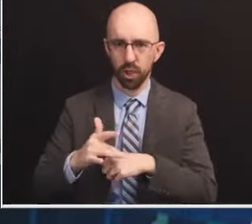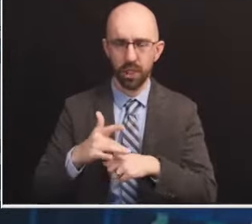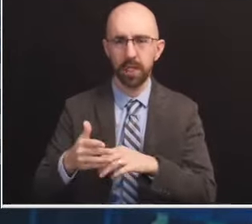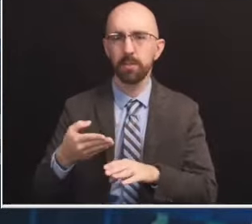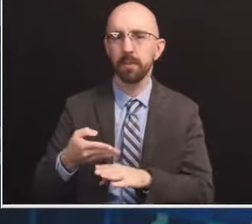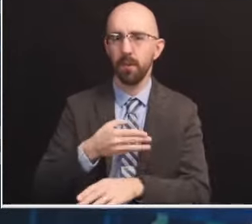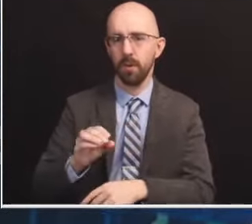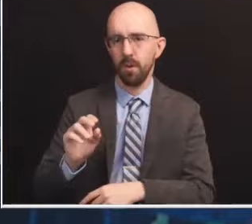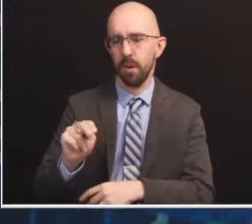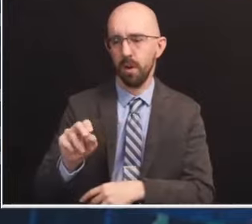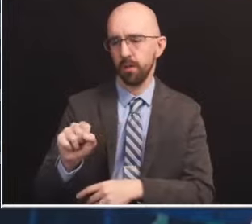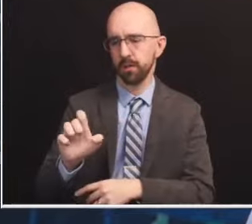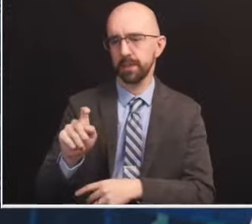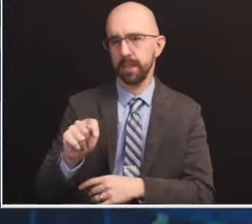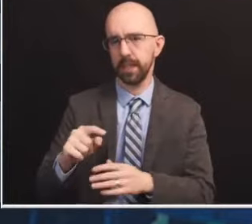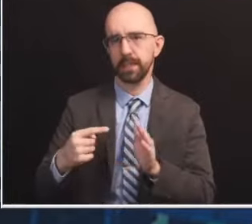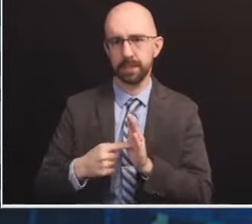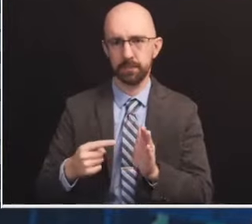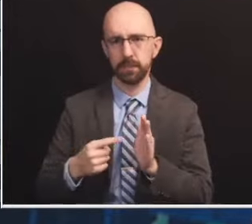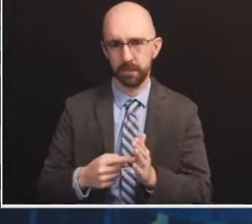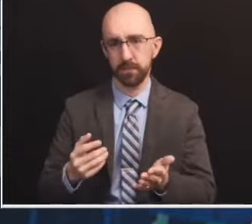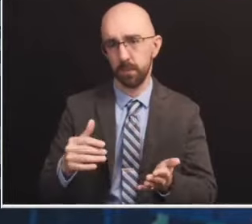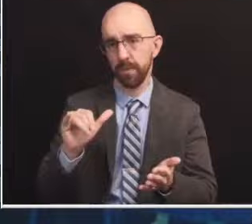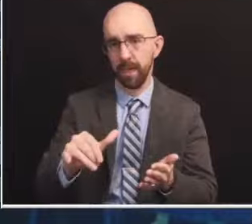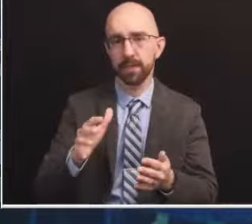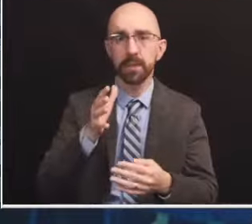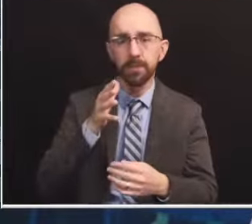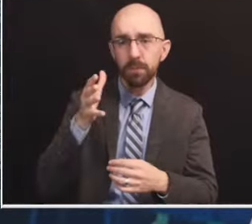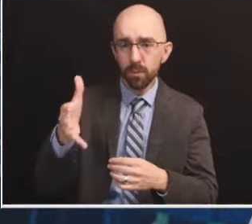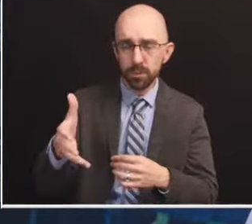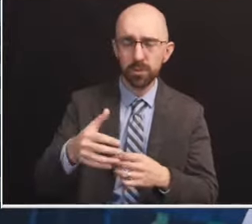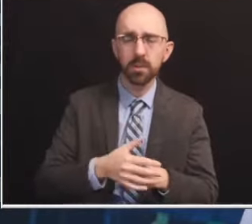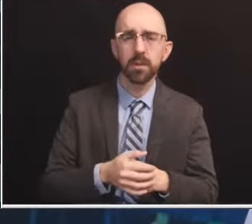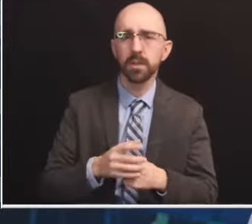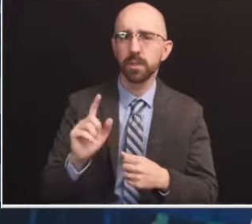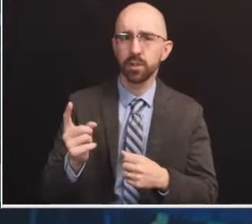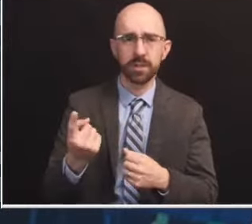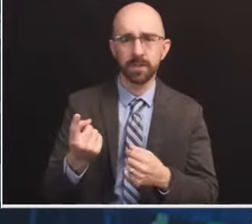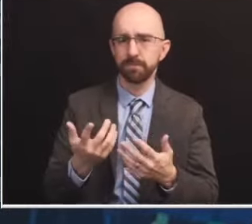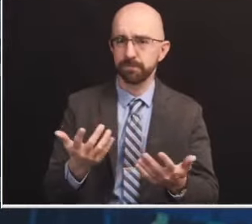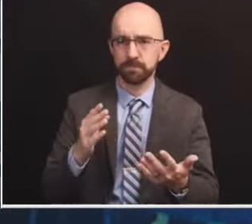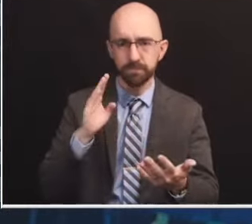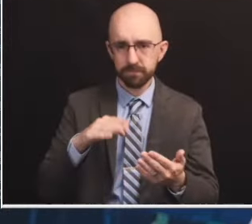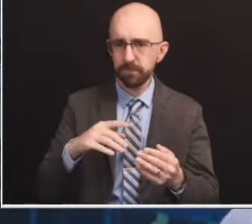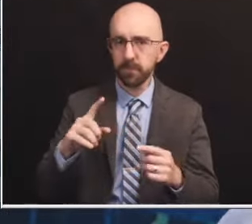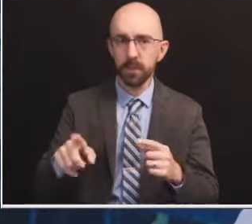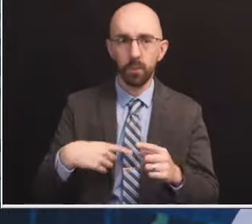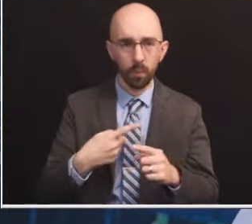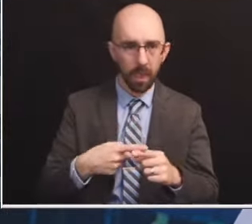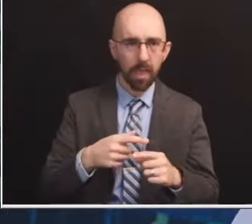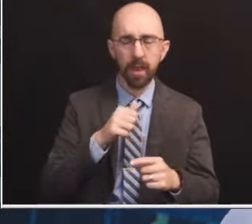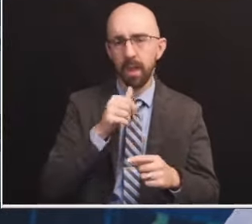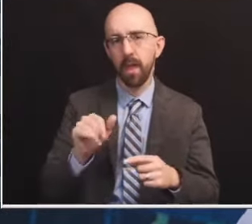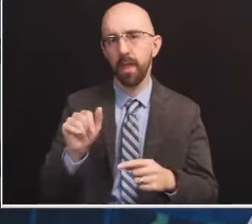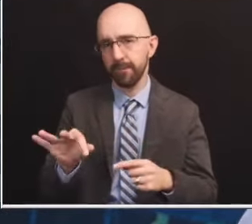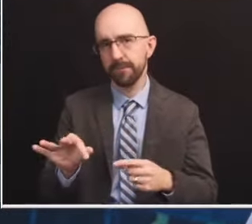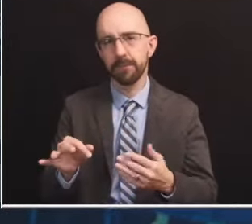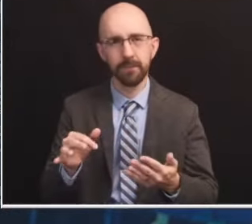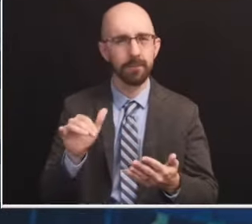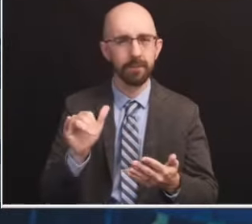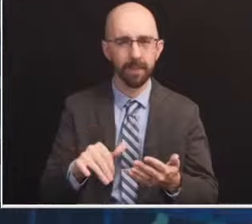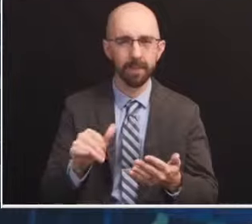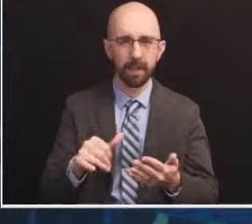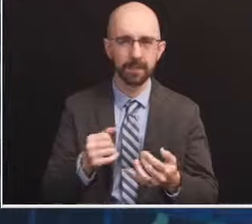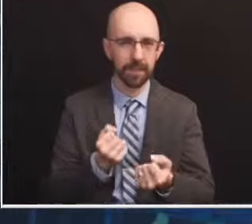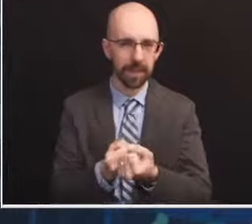symptoms. And so that's in the future. It's a matter of, you know, when, not if. And so advocating for the research and